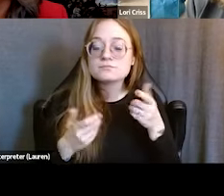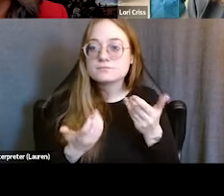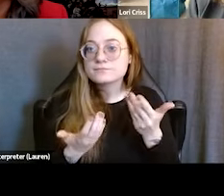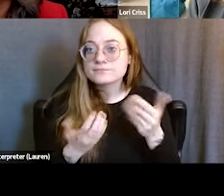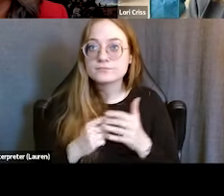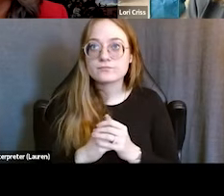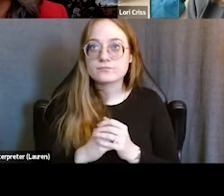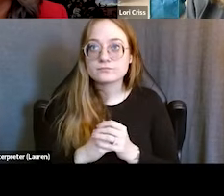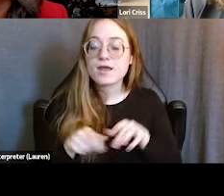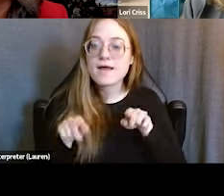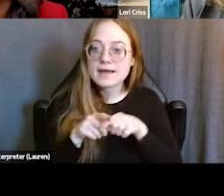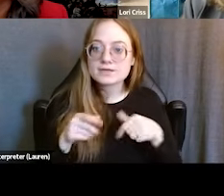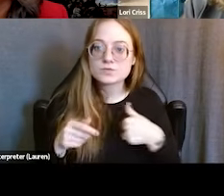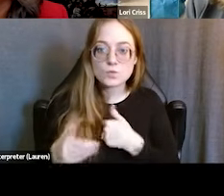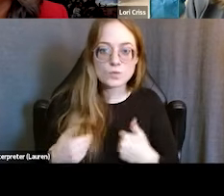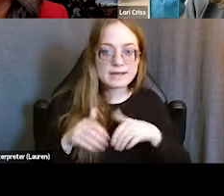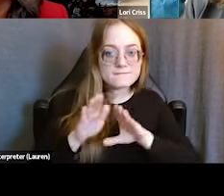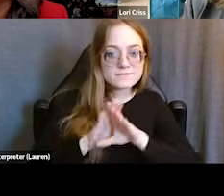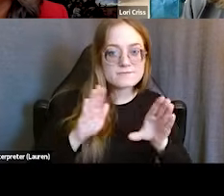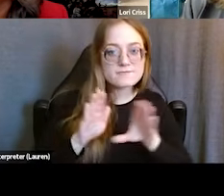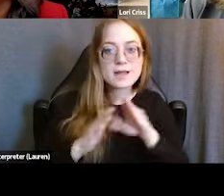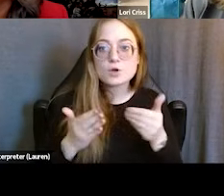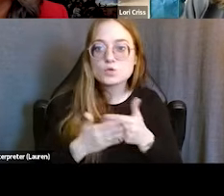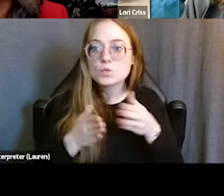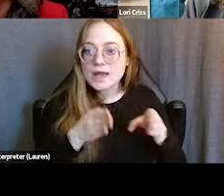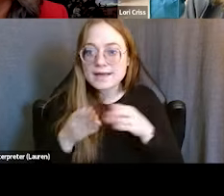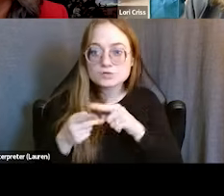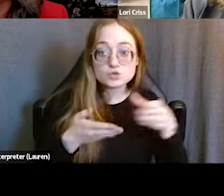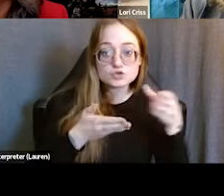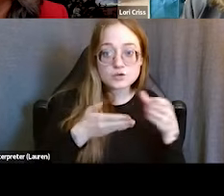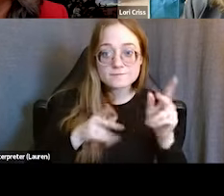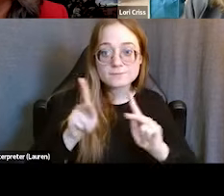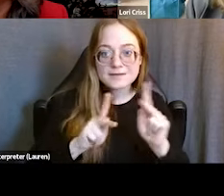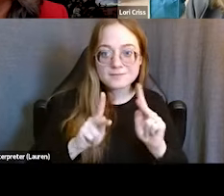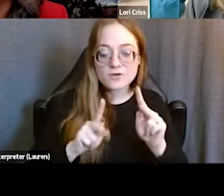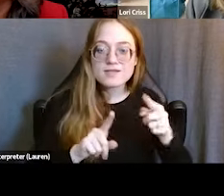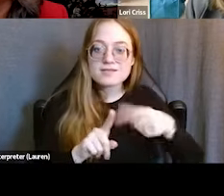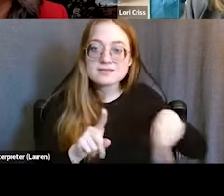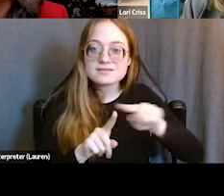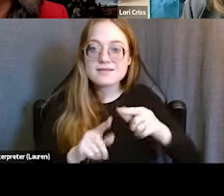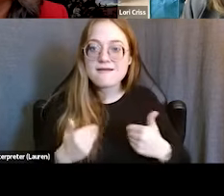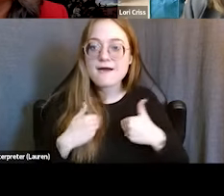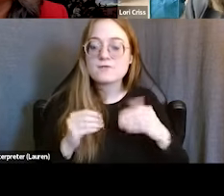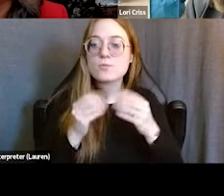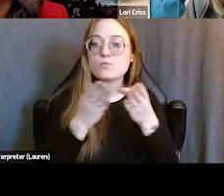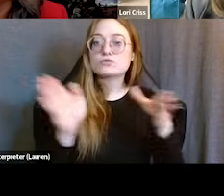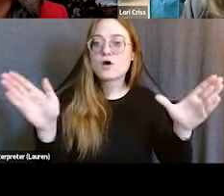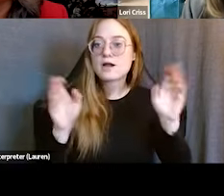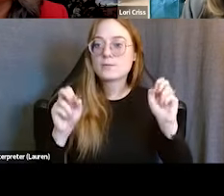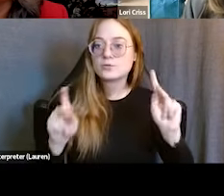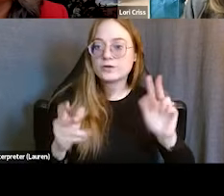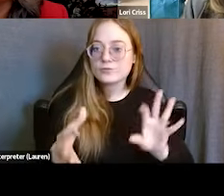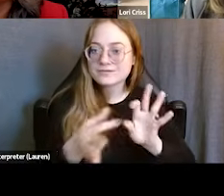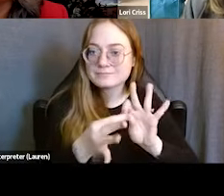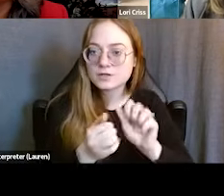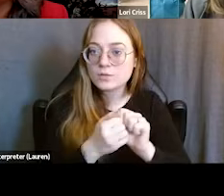of serving people and getting good outcomes, that they have this broader opportunity to connect to a learning